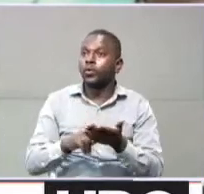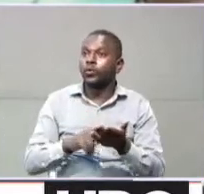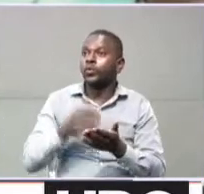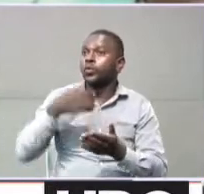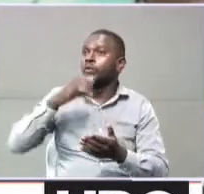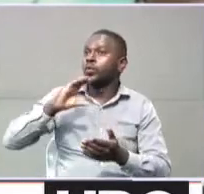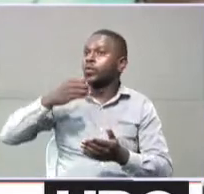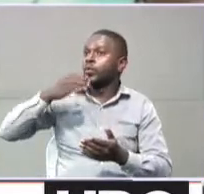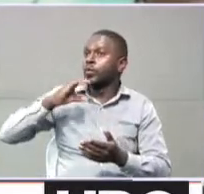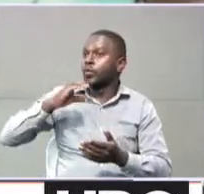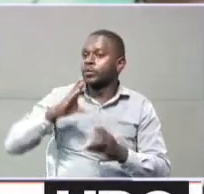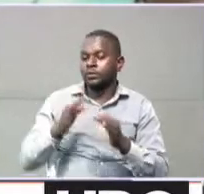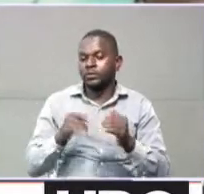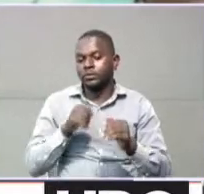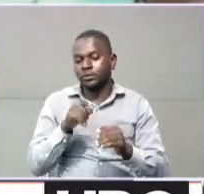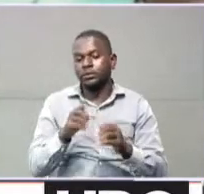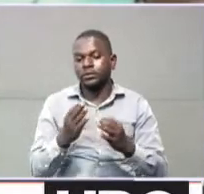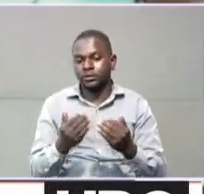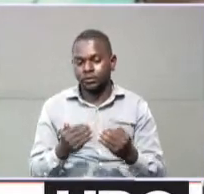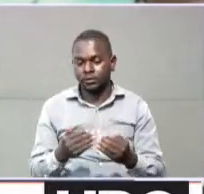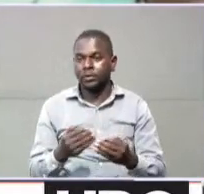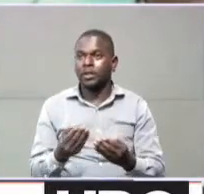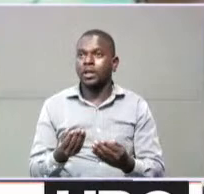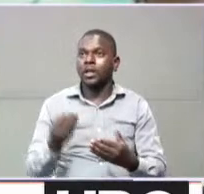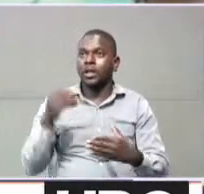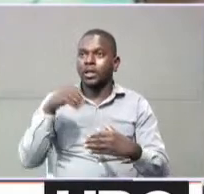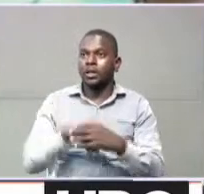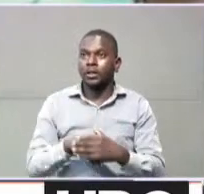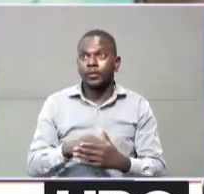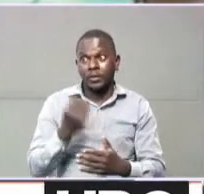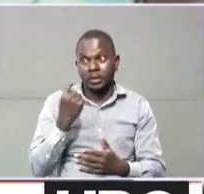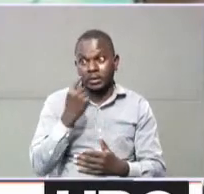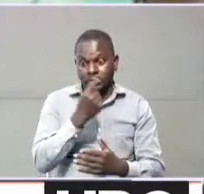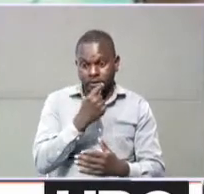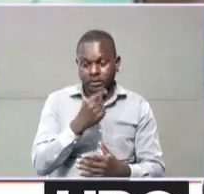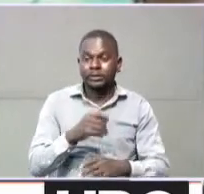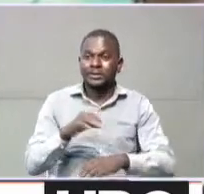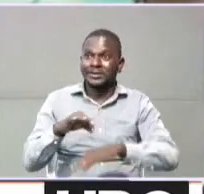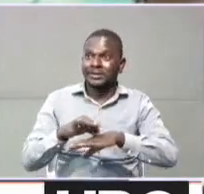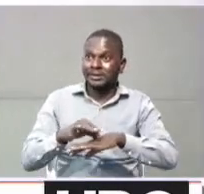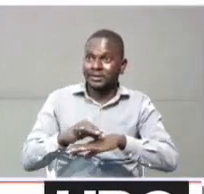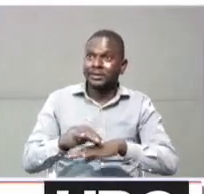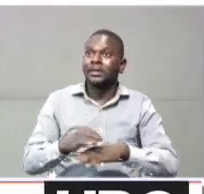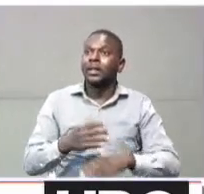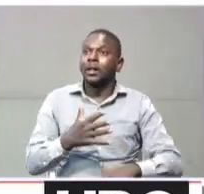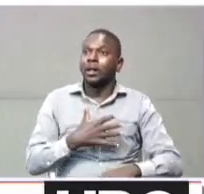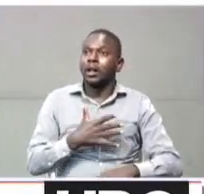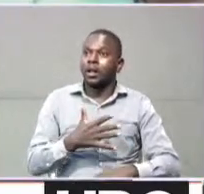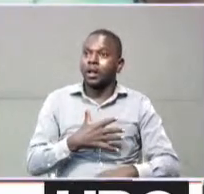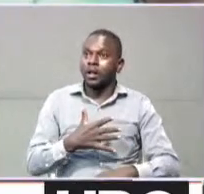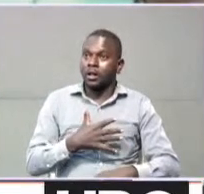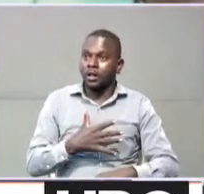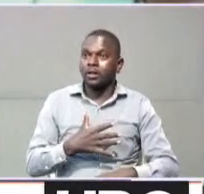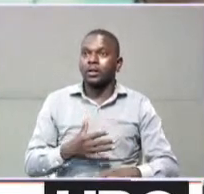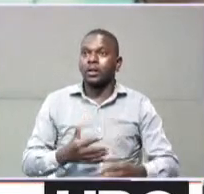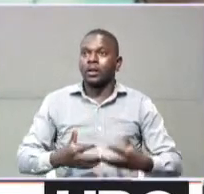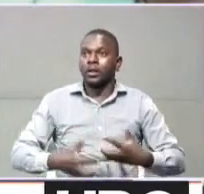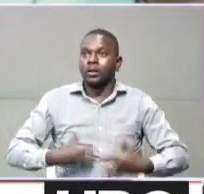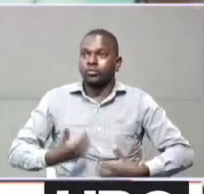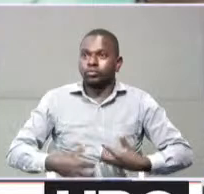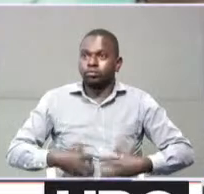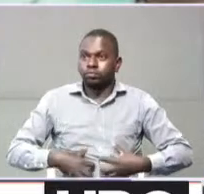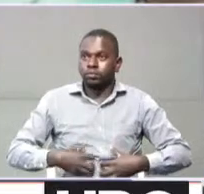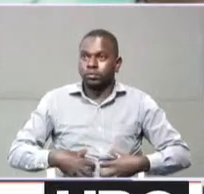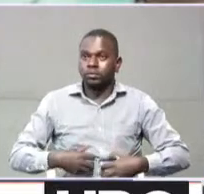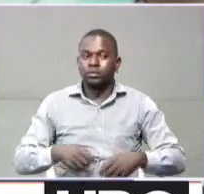since is since can easily be absorbed through the eyes skin lungs digestive system